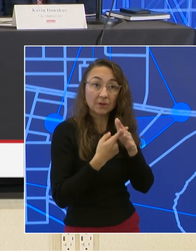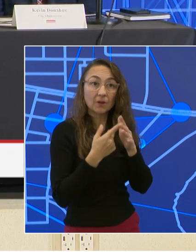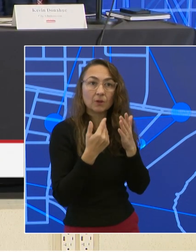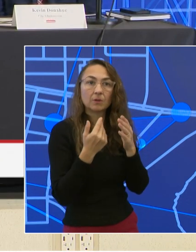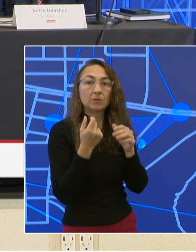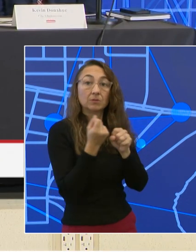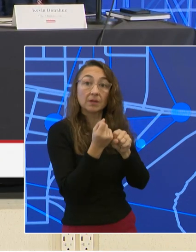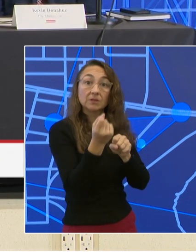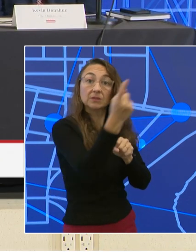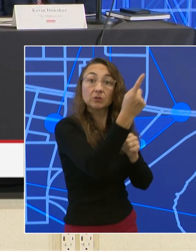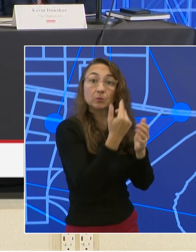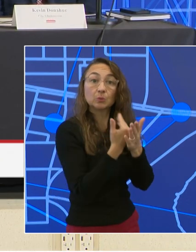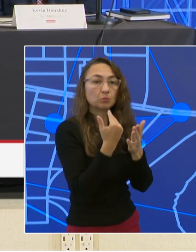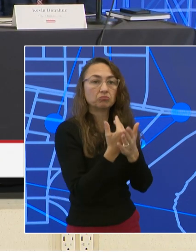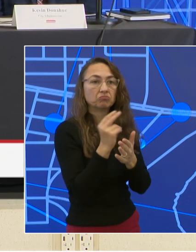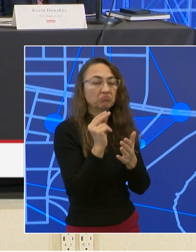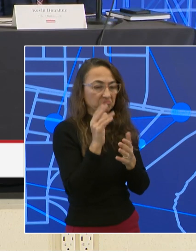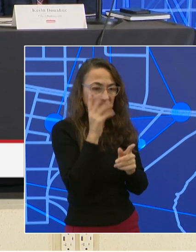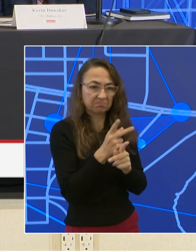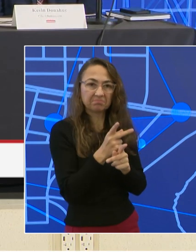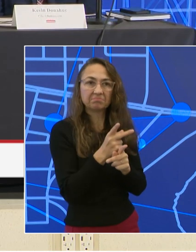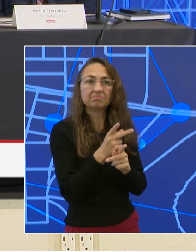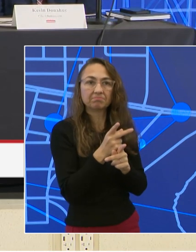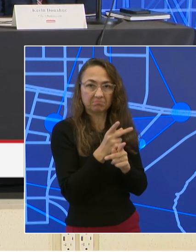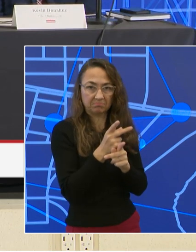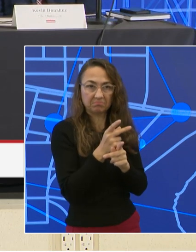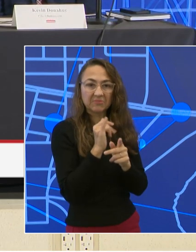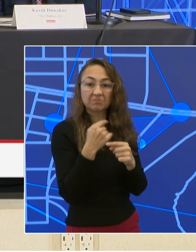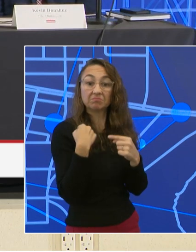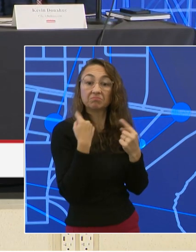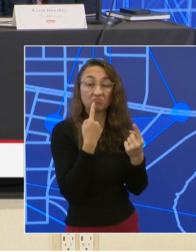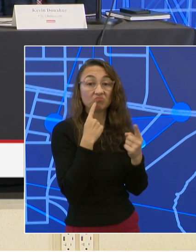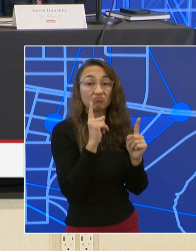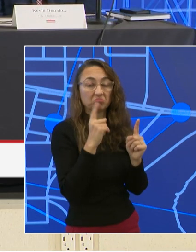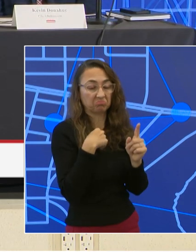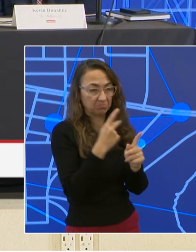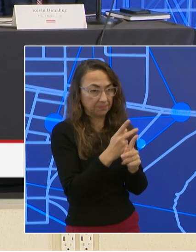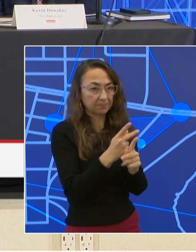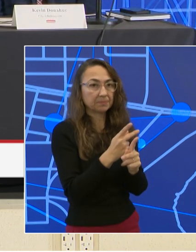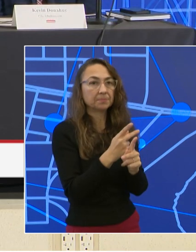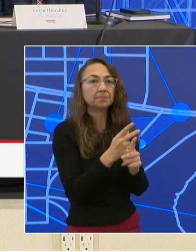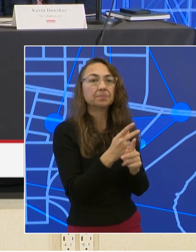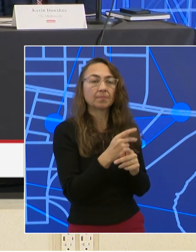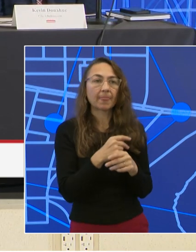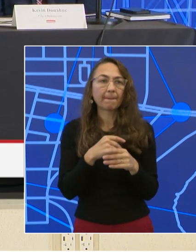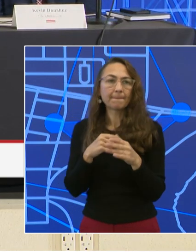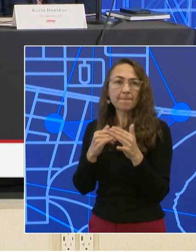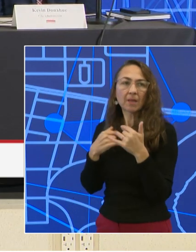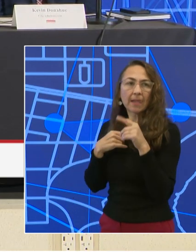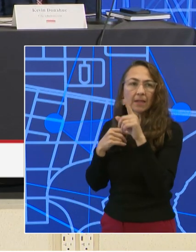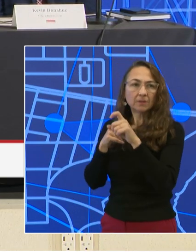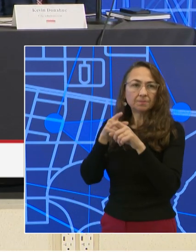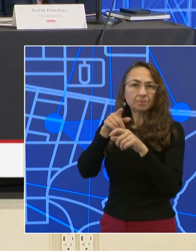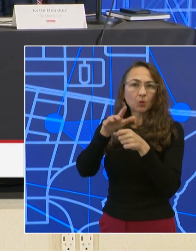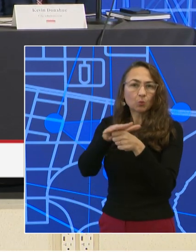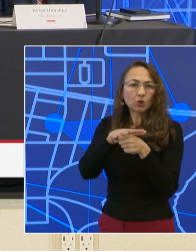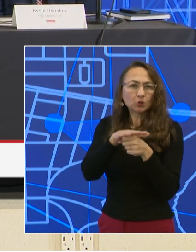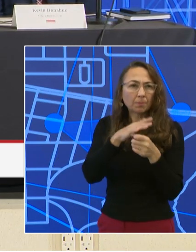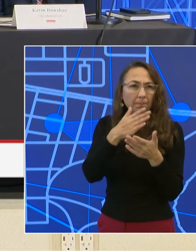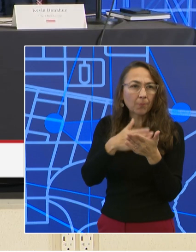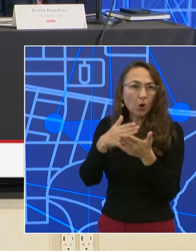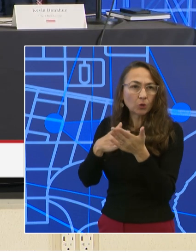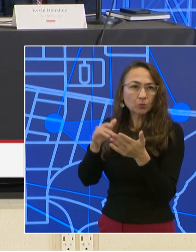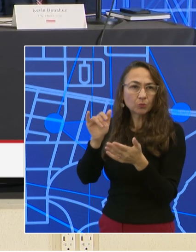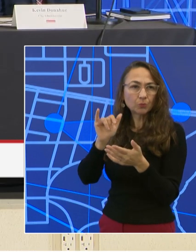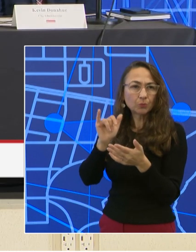working. I'm gonna follow up if I can. Of course, there's a regional component to all of this too. I know your focus is the district. Sorry,